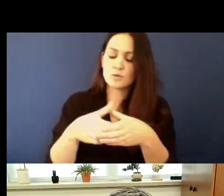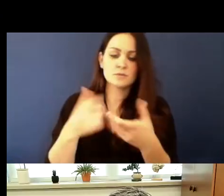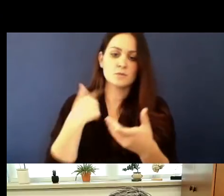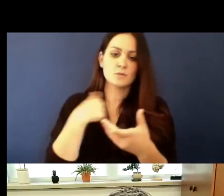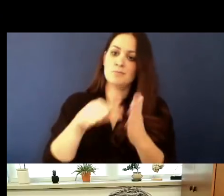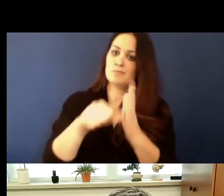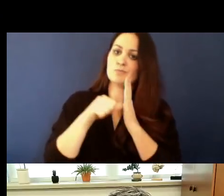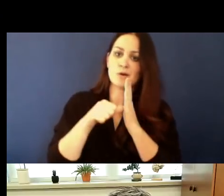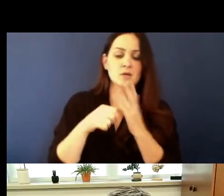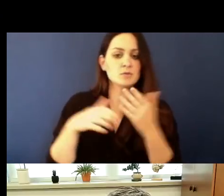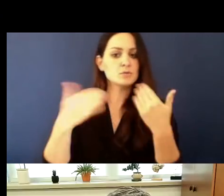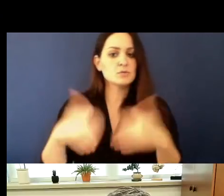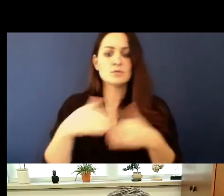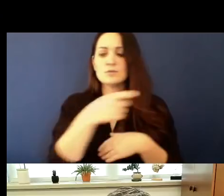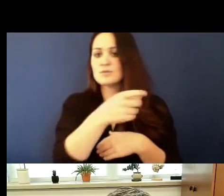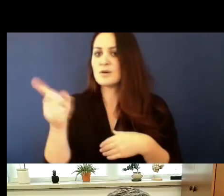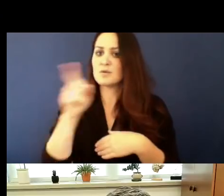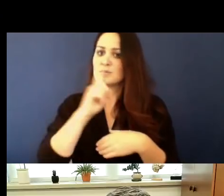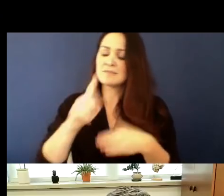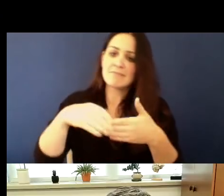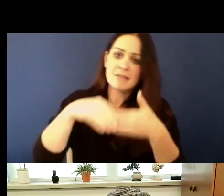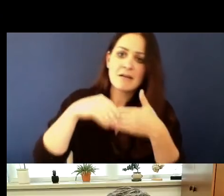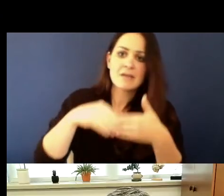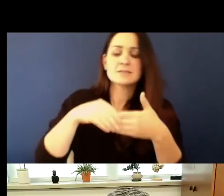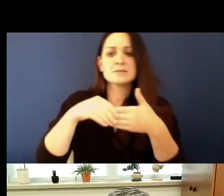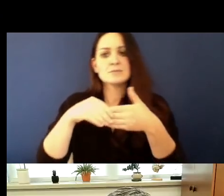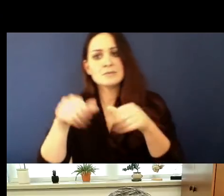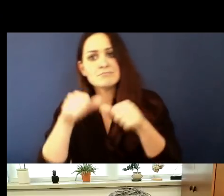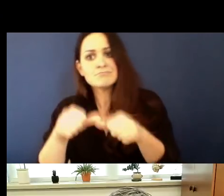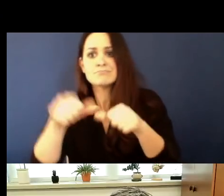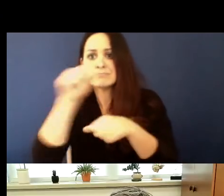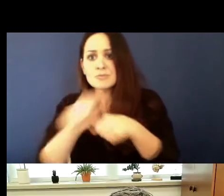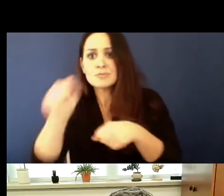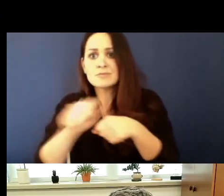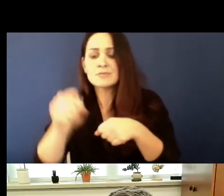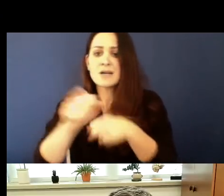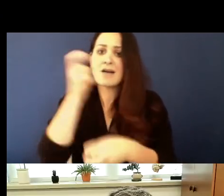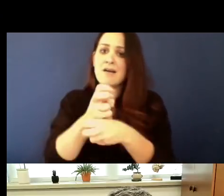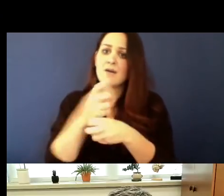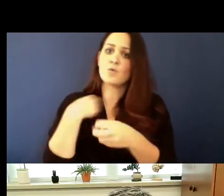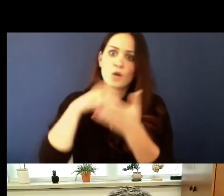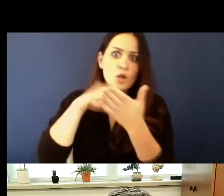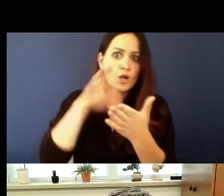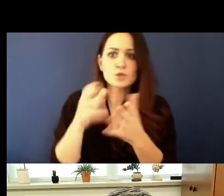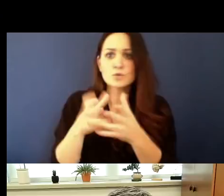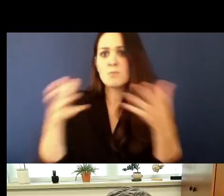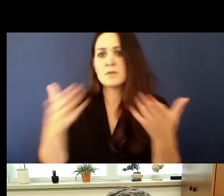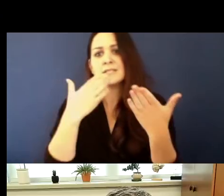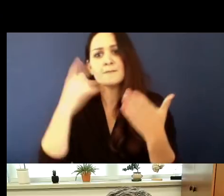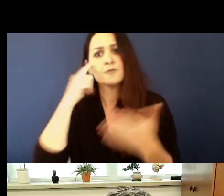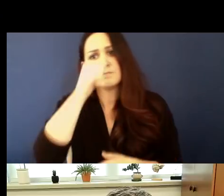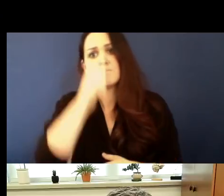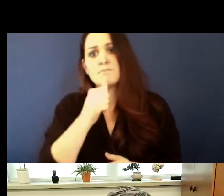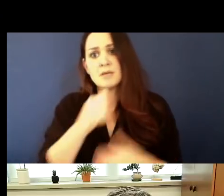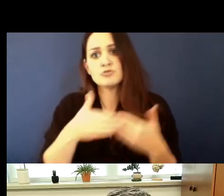and resilience that everyone is showing in these hard times. We've collectively learned a lot, and we appreciate your patience as we try to get